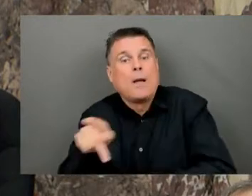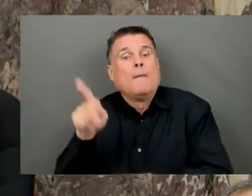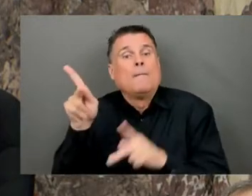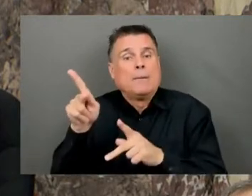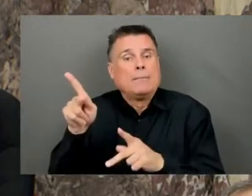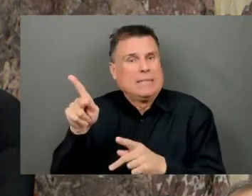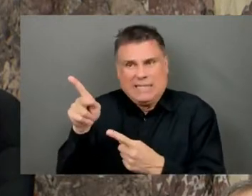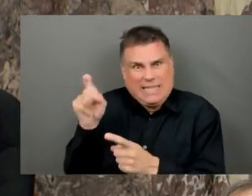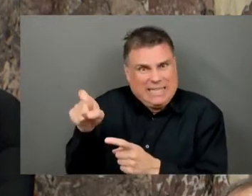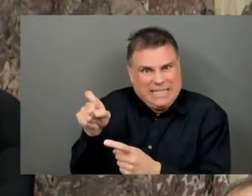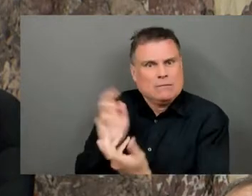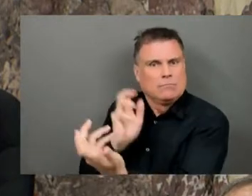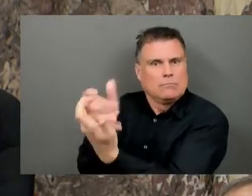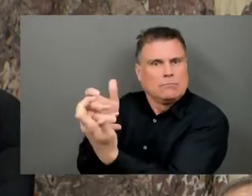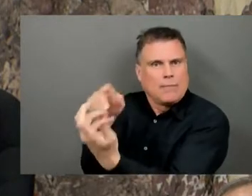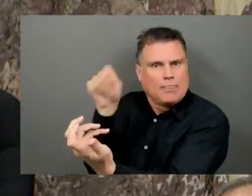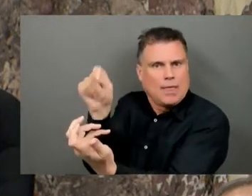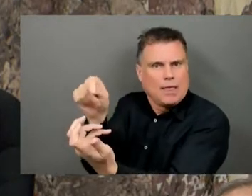We, Honourable Speaker,